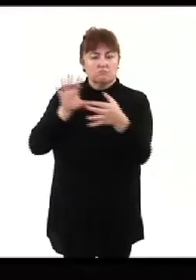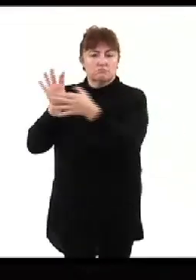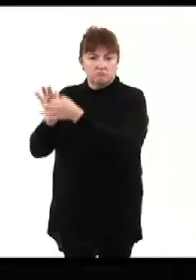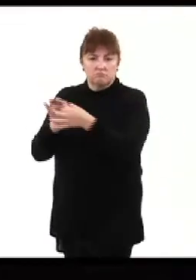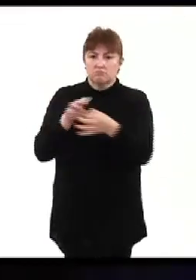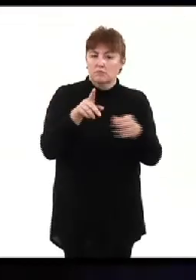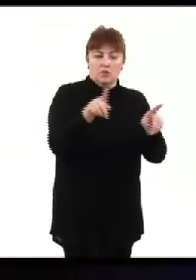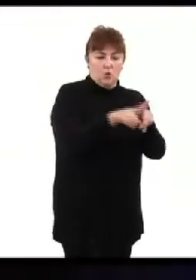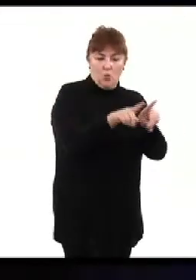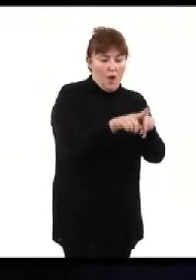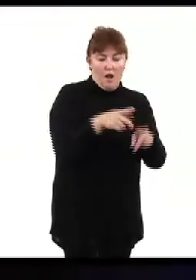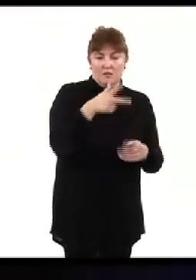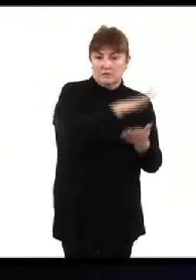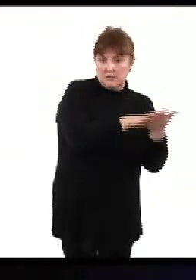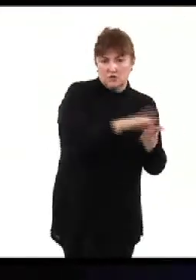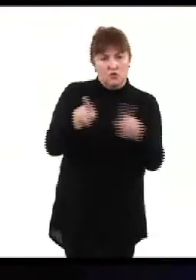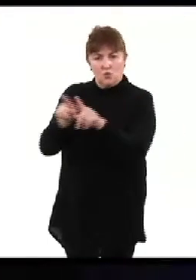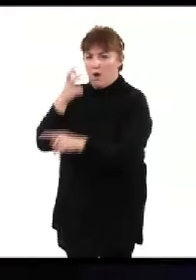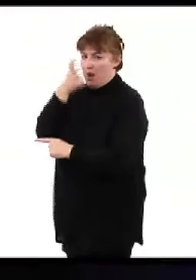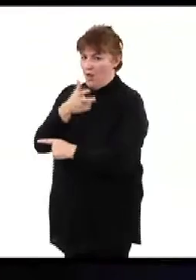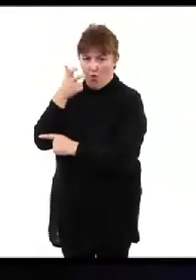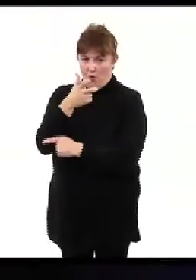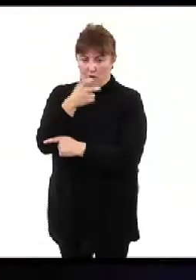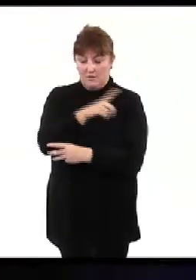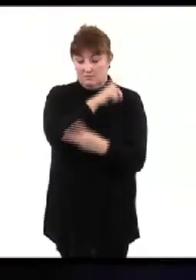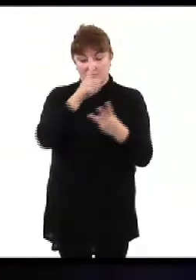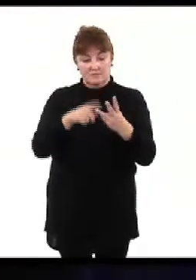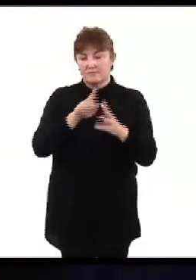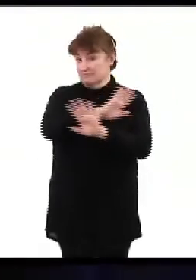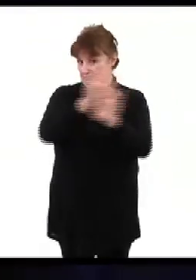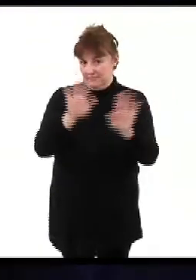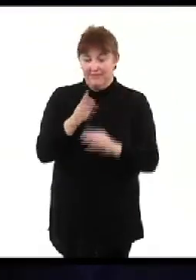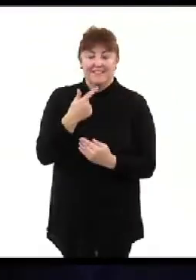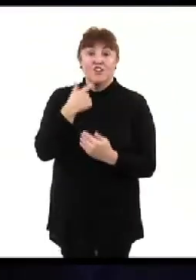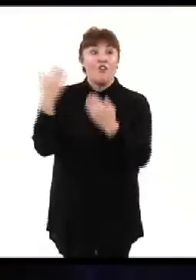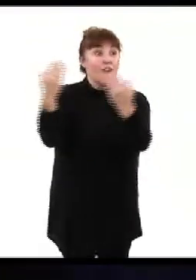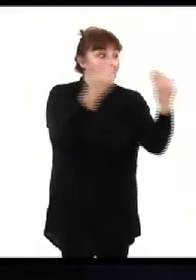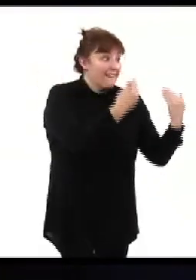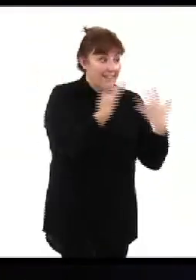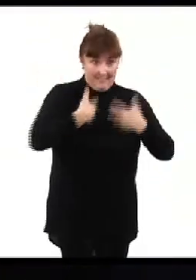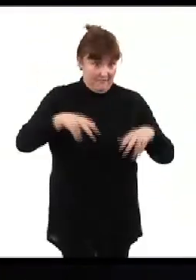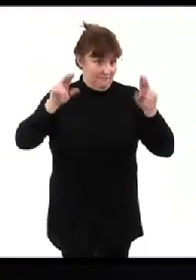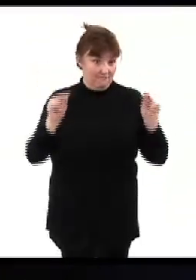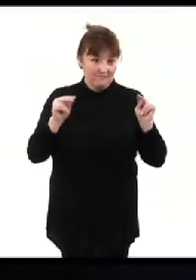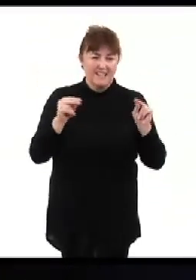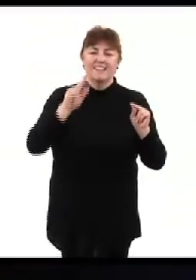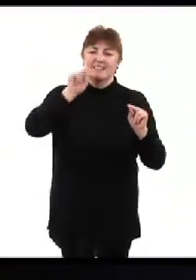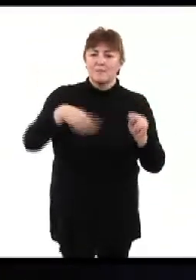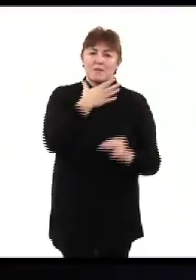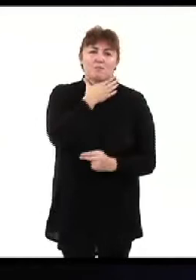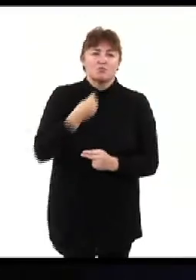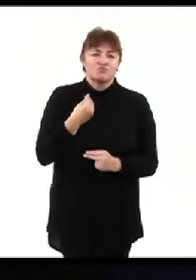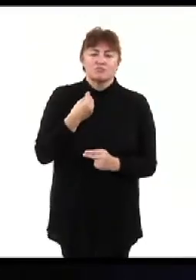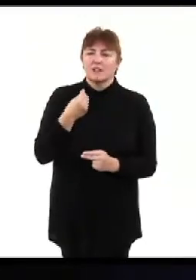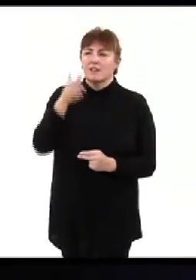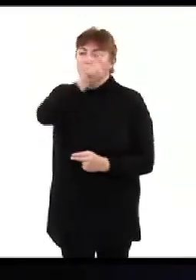who participated in our experiments. Without their volunteer efforts and their time, our research simply